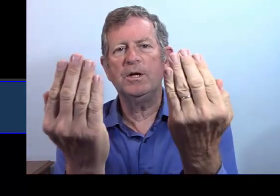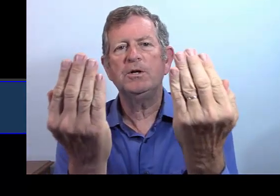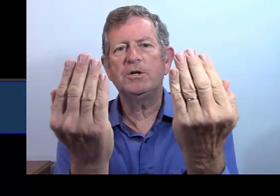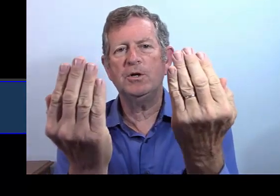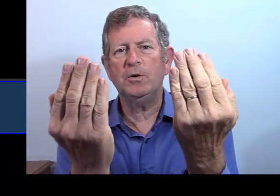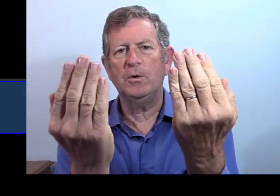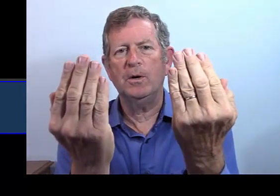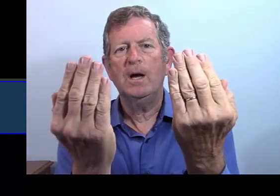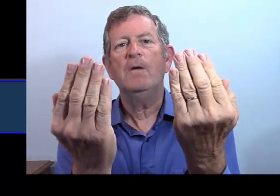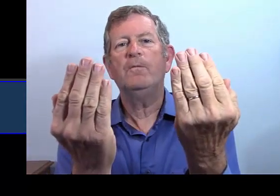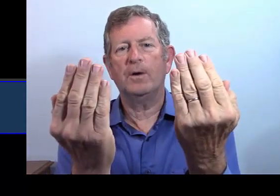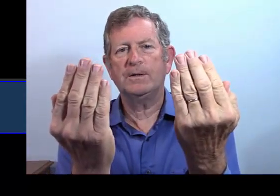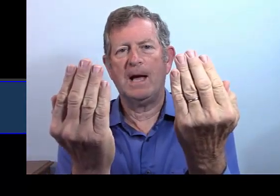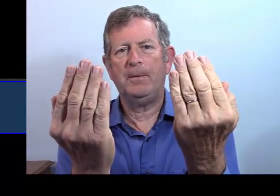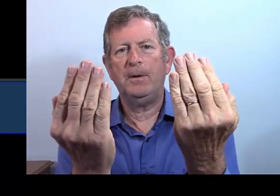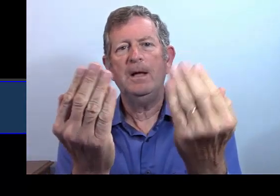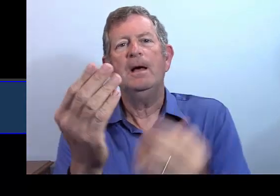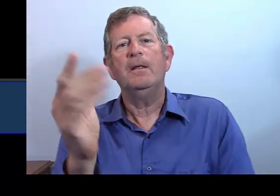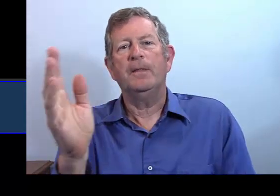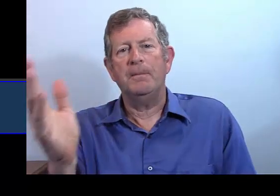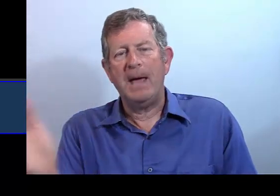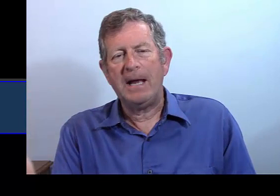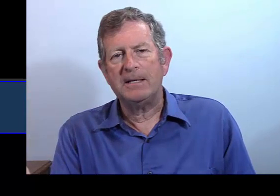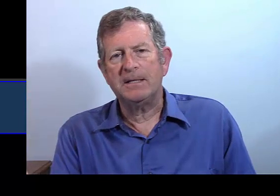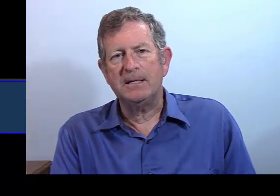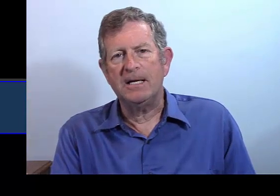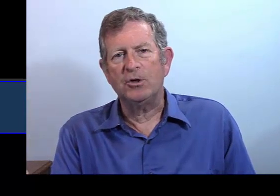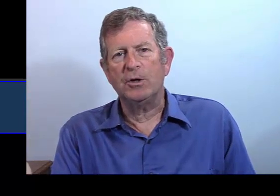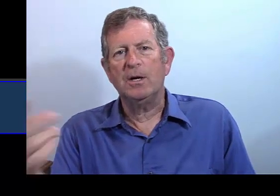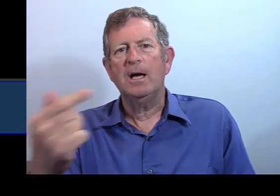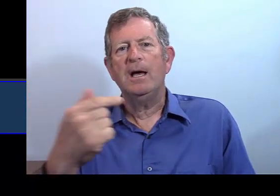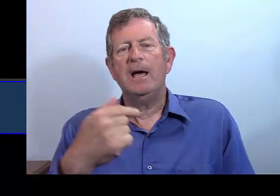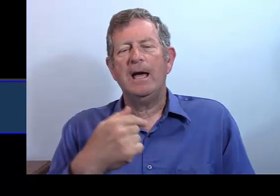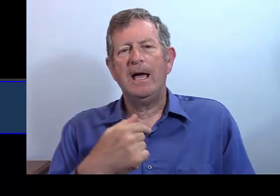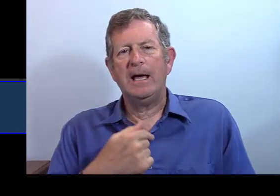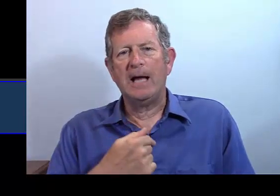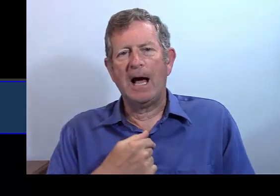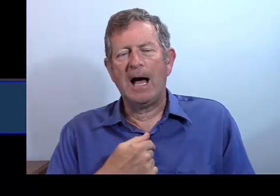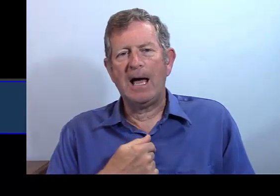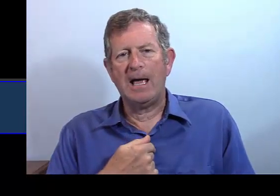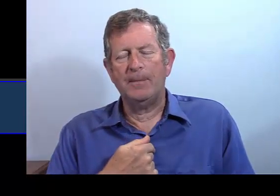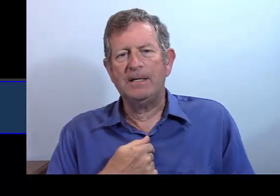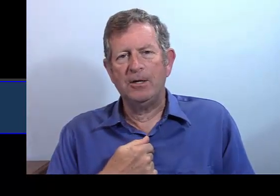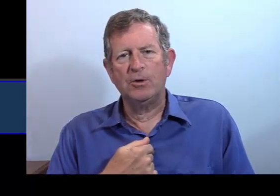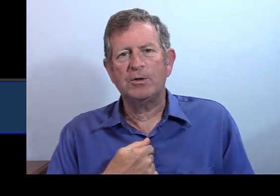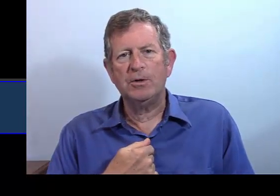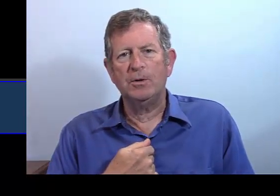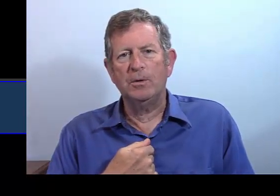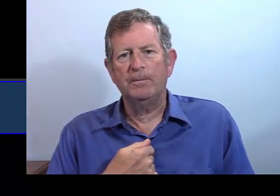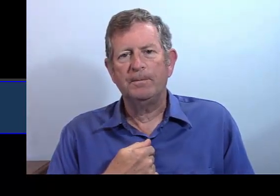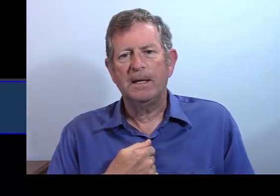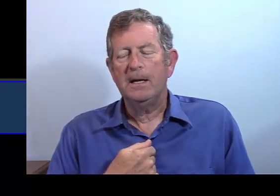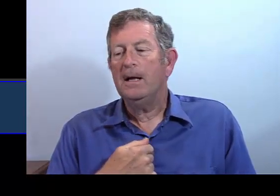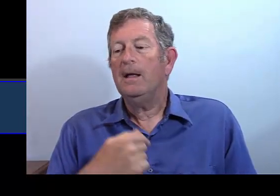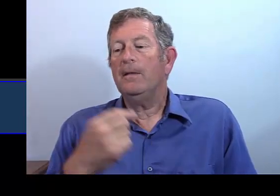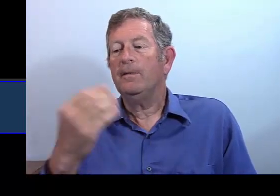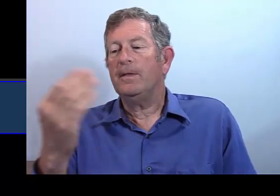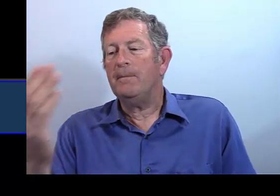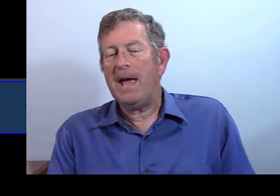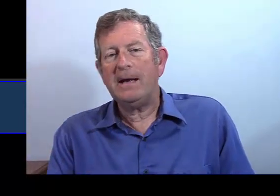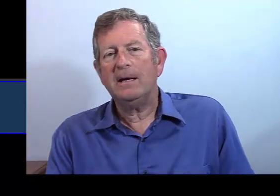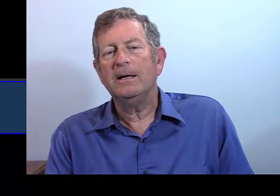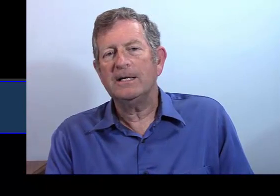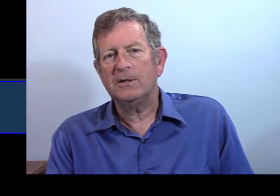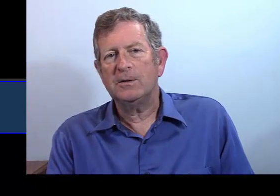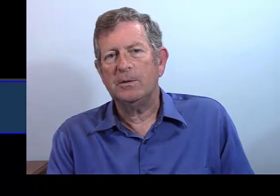use the word to. For example, the man is a teacher, and I am a teacher too.